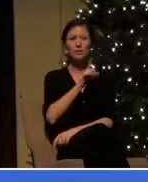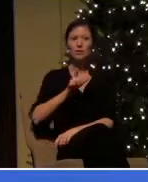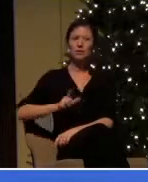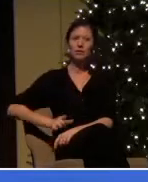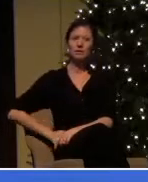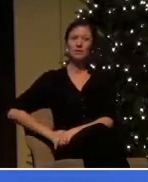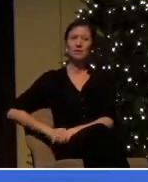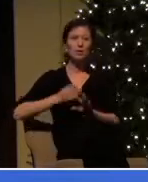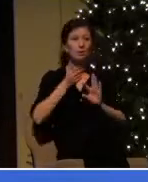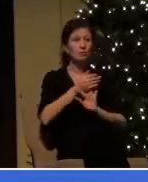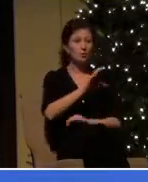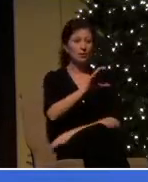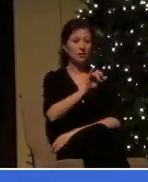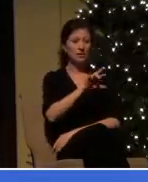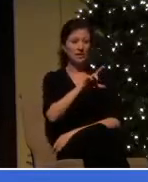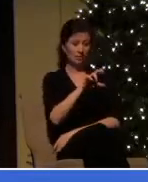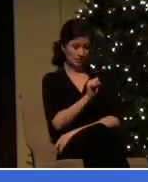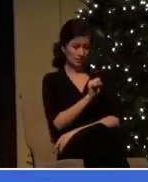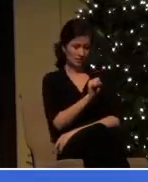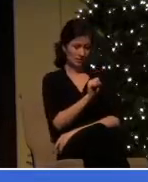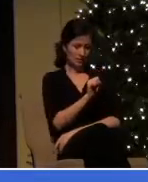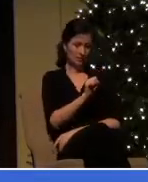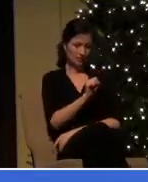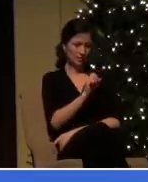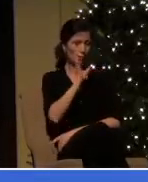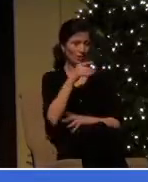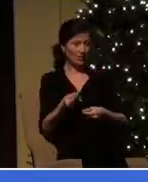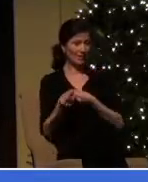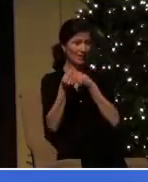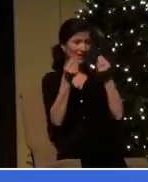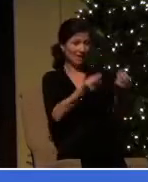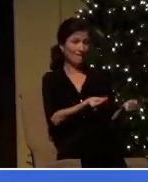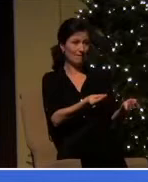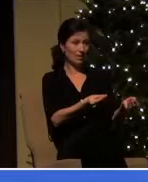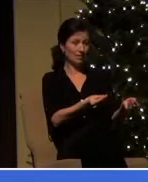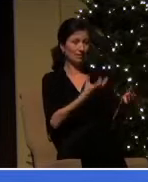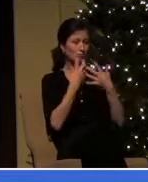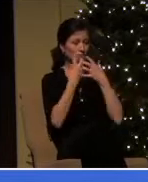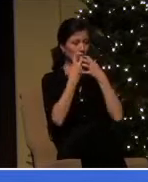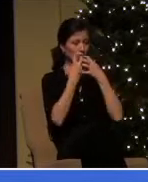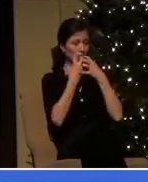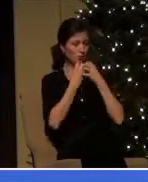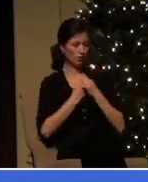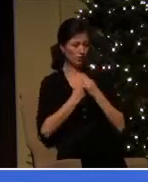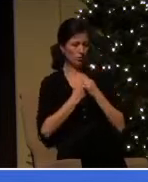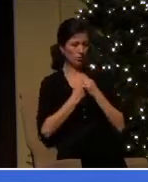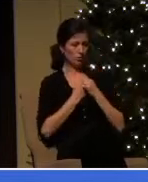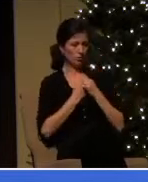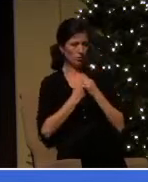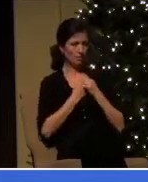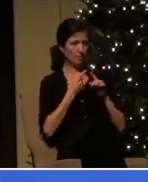for you and me through faith in Christ. I will give you the treasures